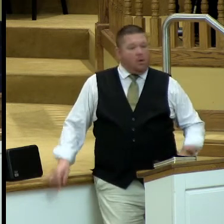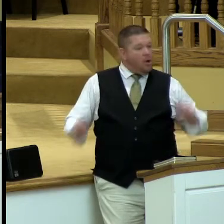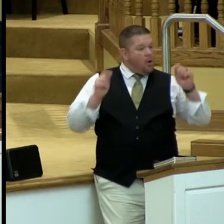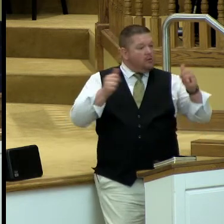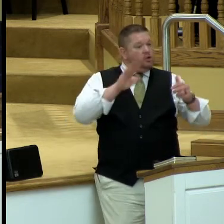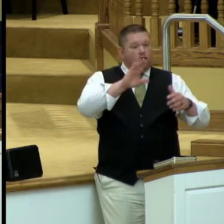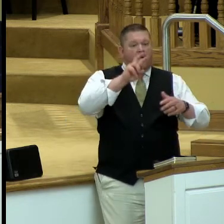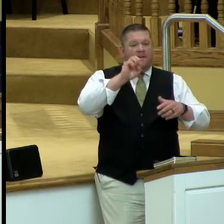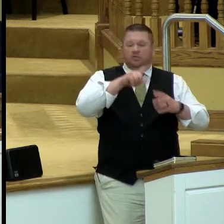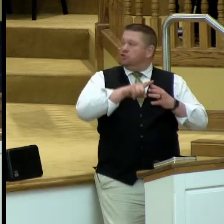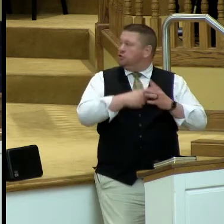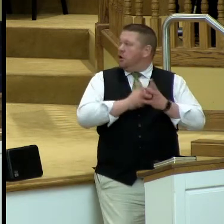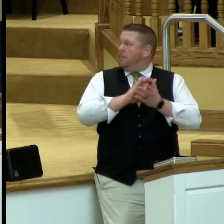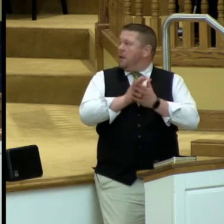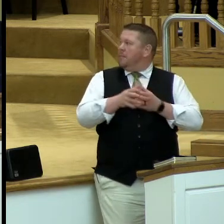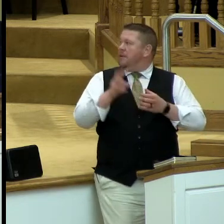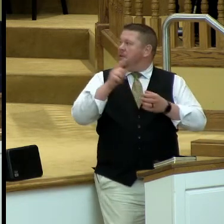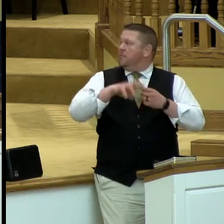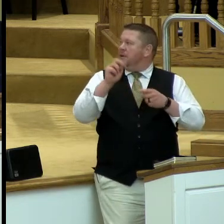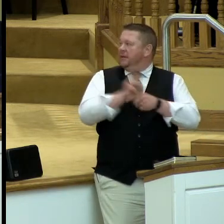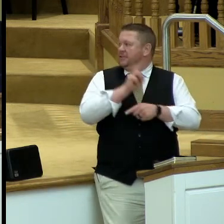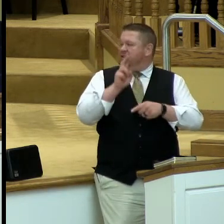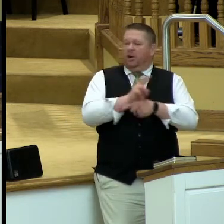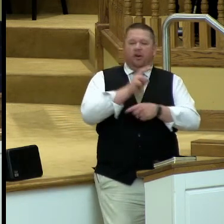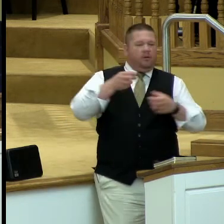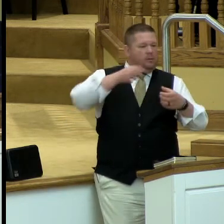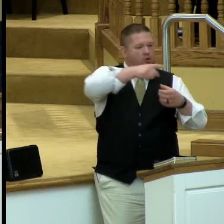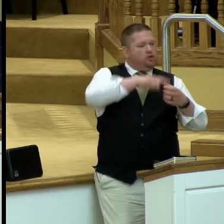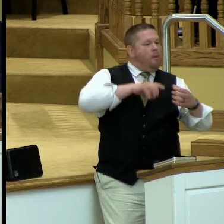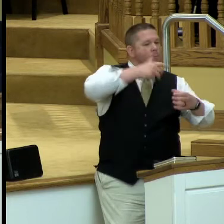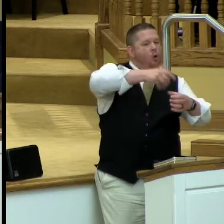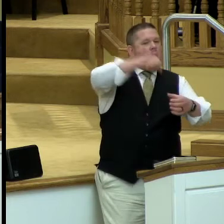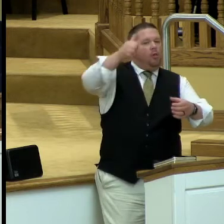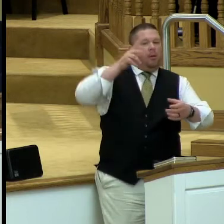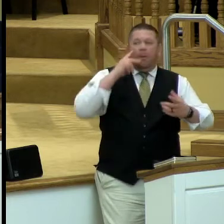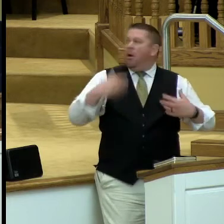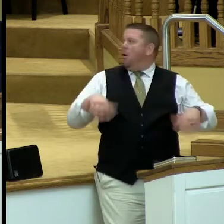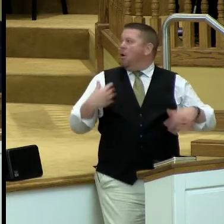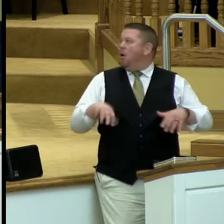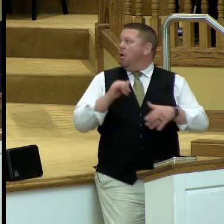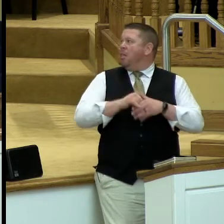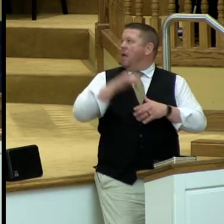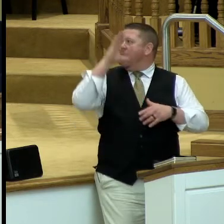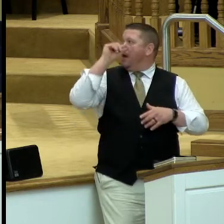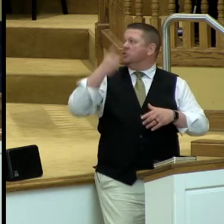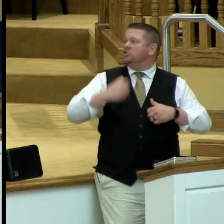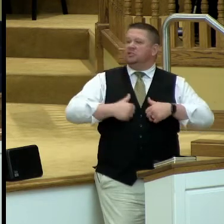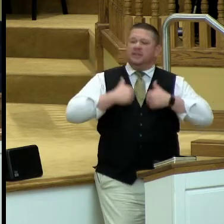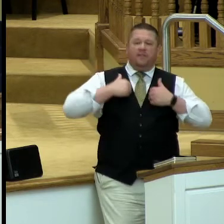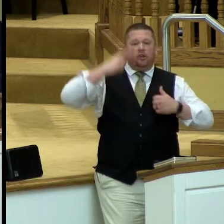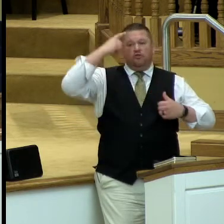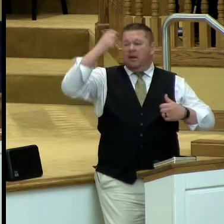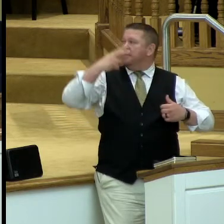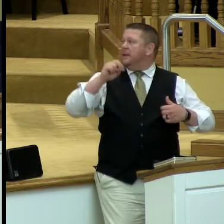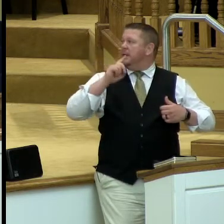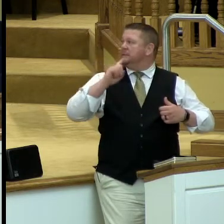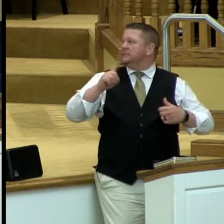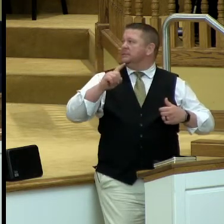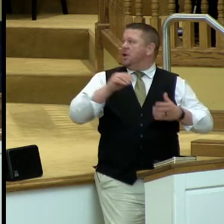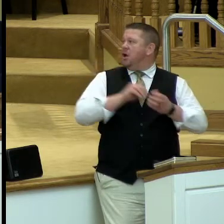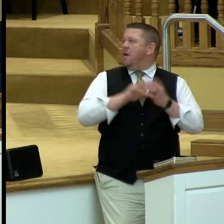All of a sudden, your vessel actually becomes a vessel to be used. Yes, sir. And everyone's like, oh man, that guy's just living the dream.